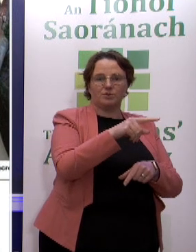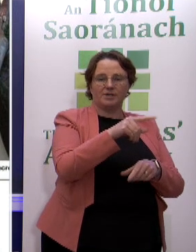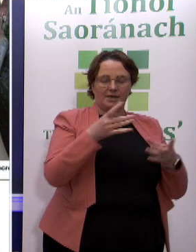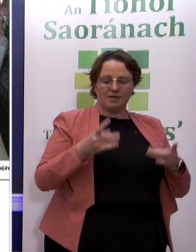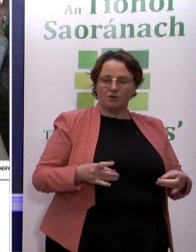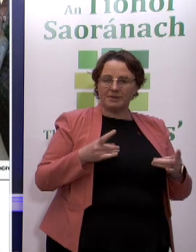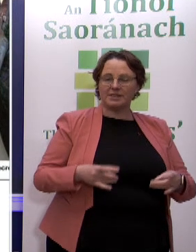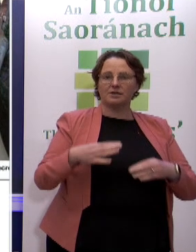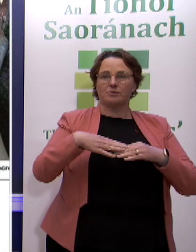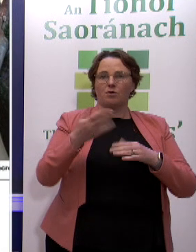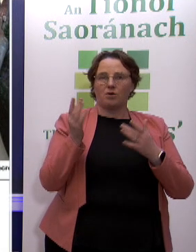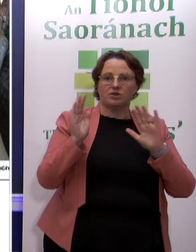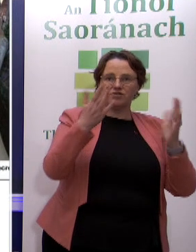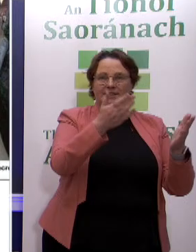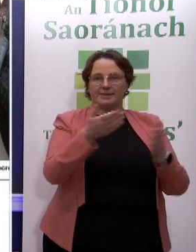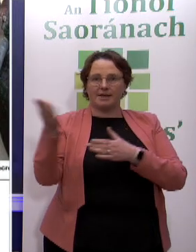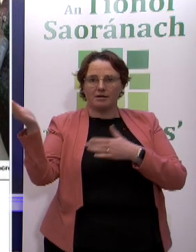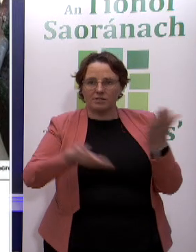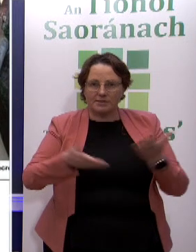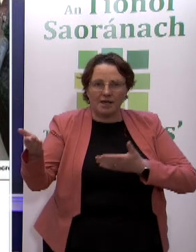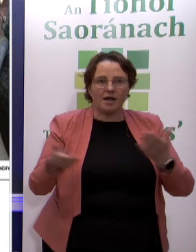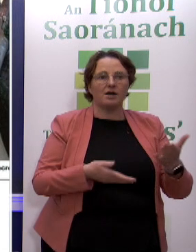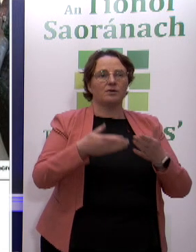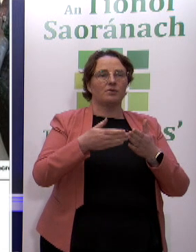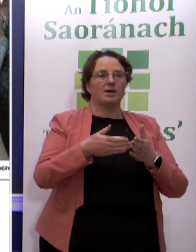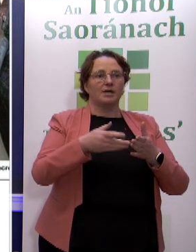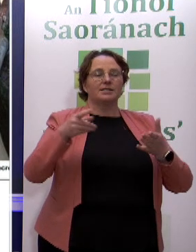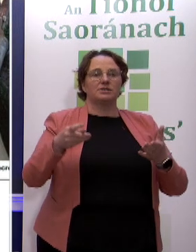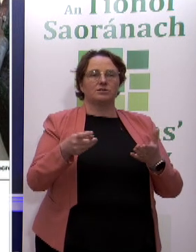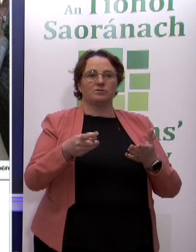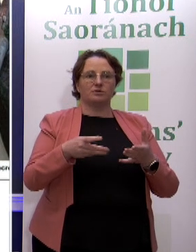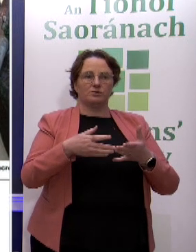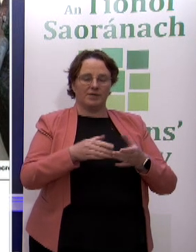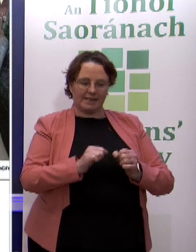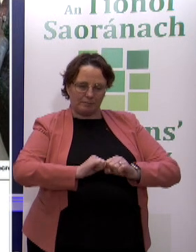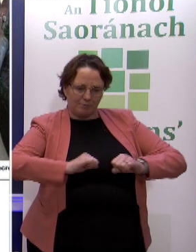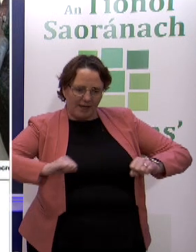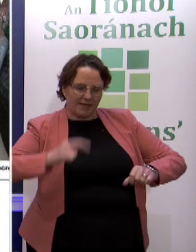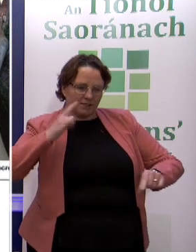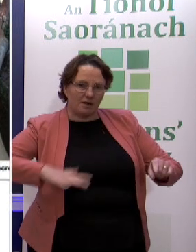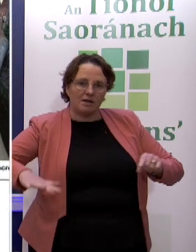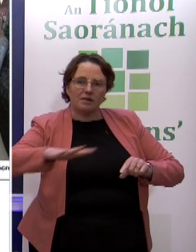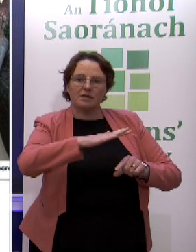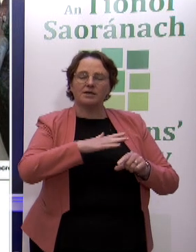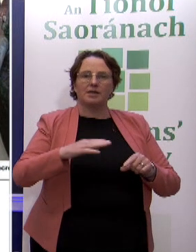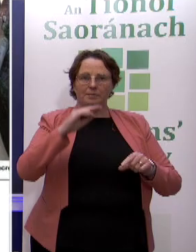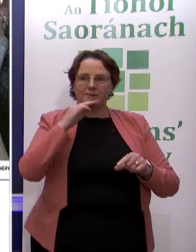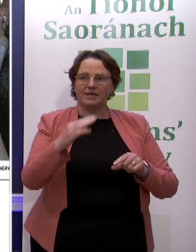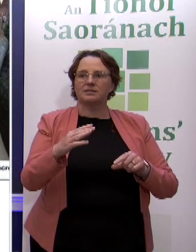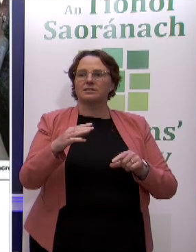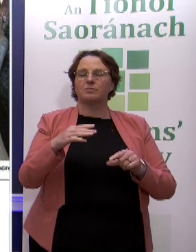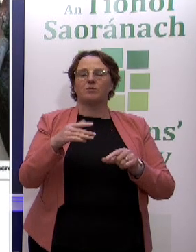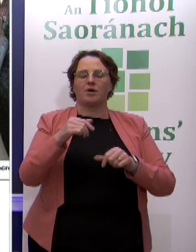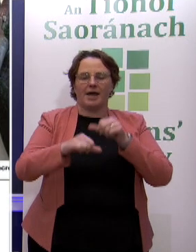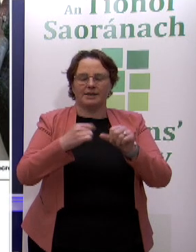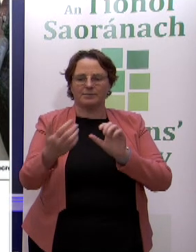trees, as we expand our grazing lands for livestock, this has brought humans and wild animals into closer contact. And